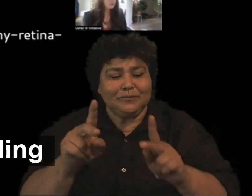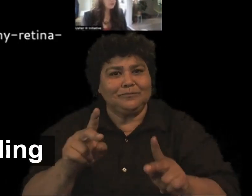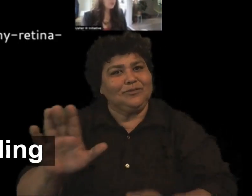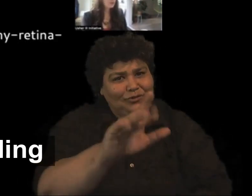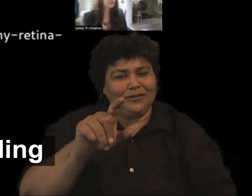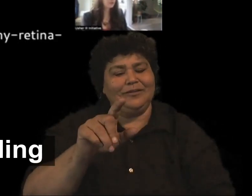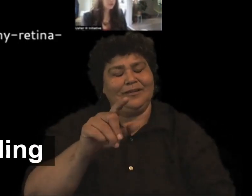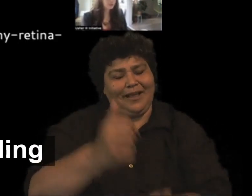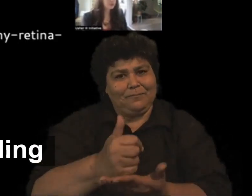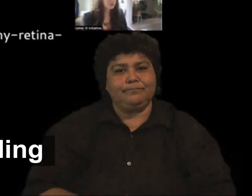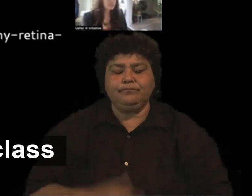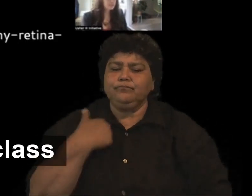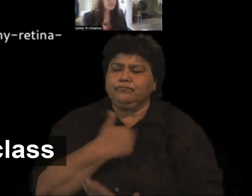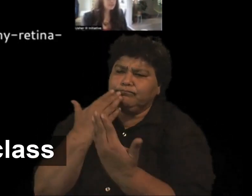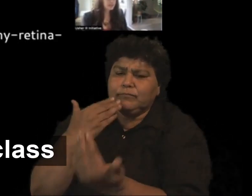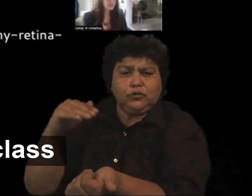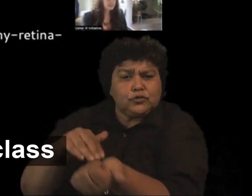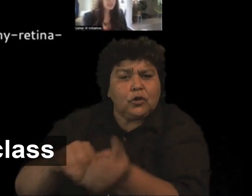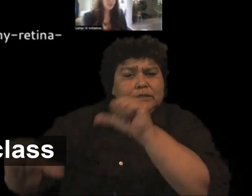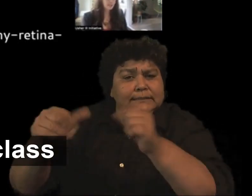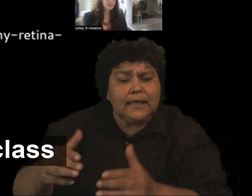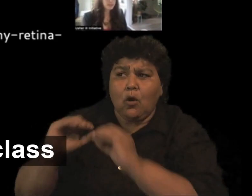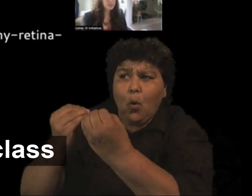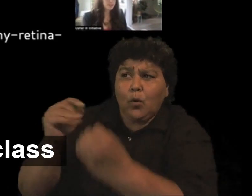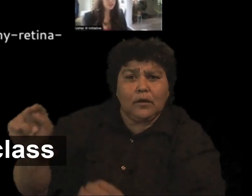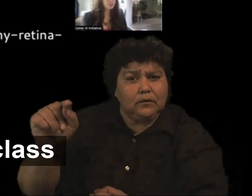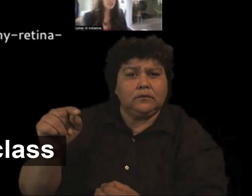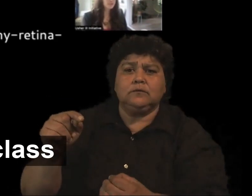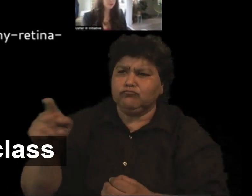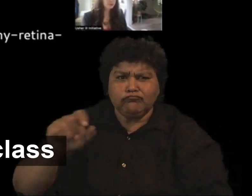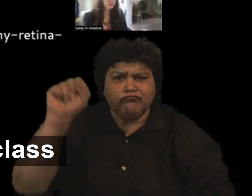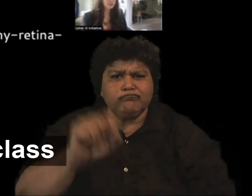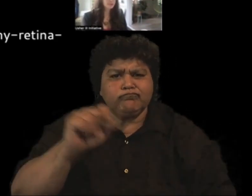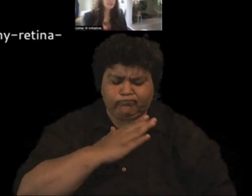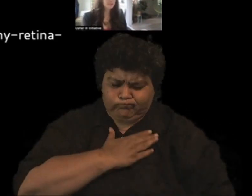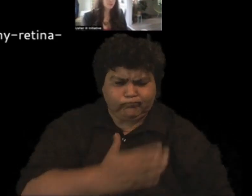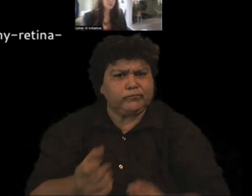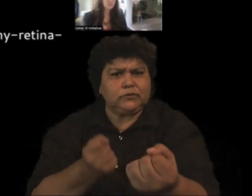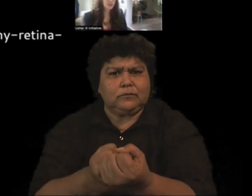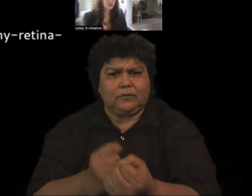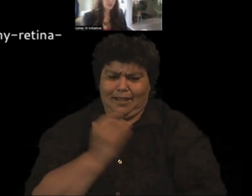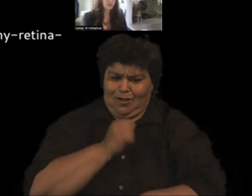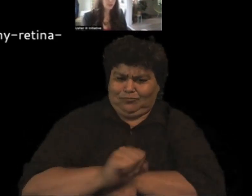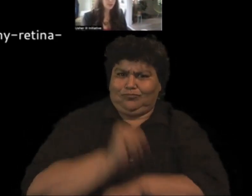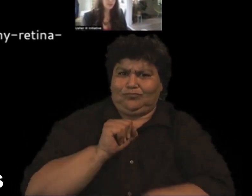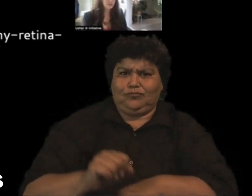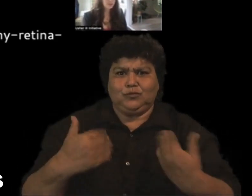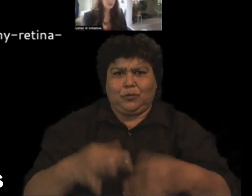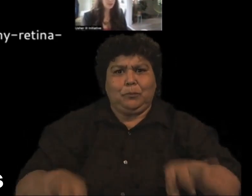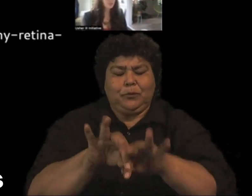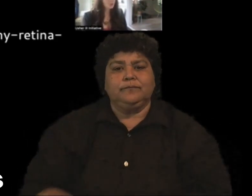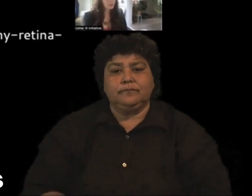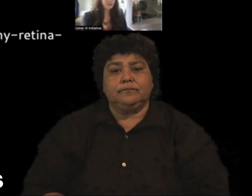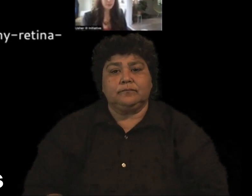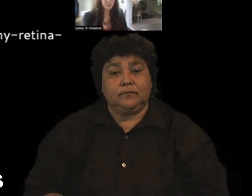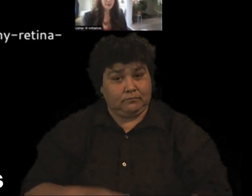We are so grateful to the physicians, scientists, and organizations who have signaled their willingness to support this vital effort,